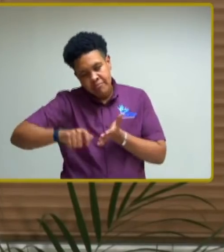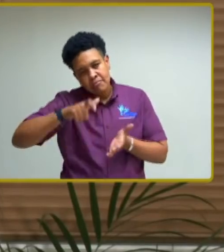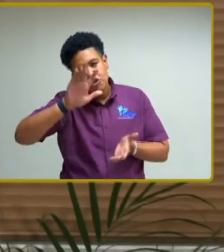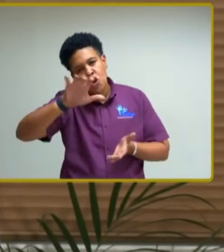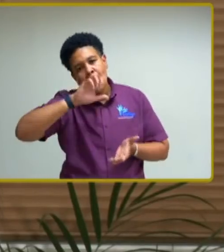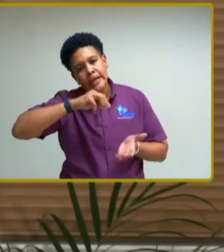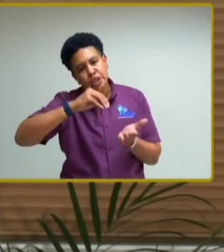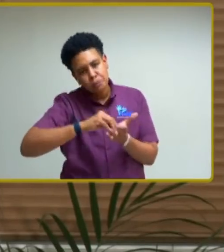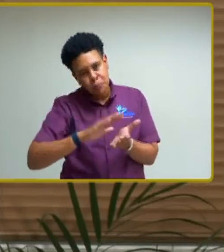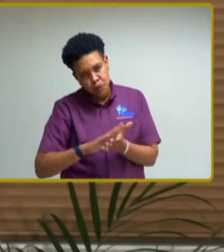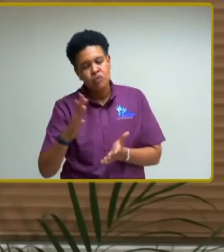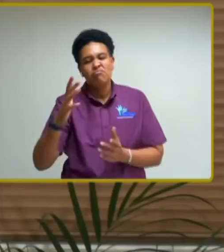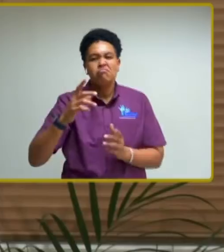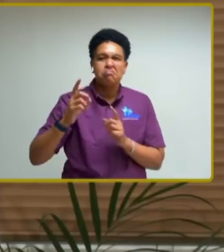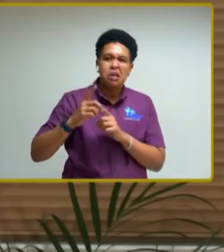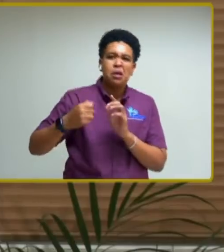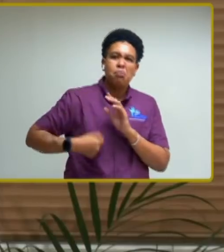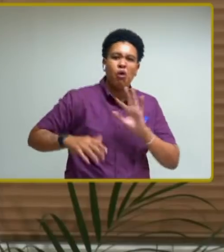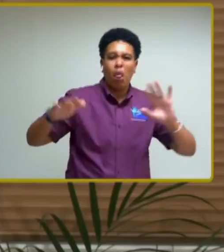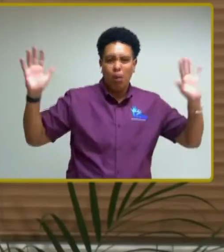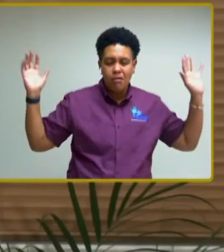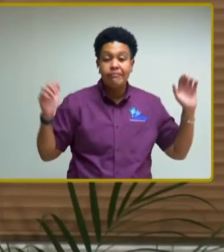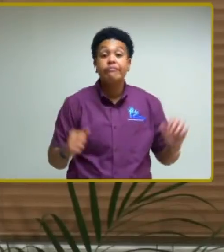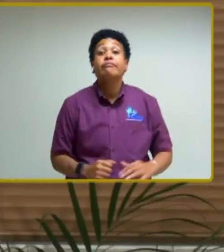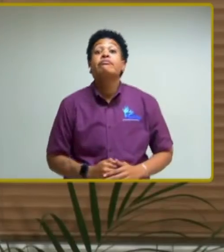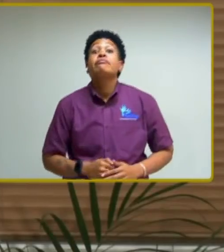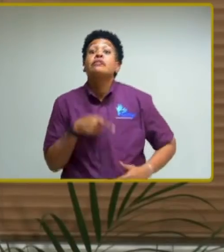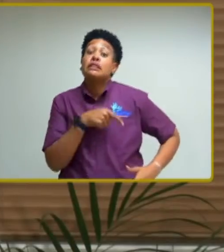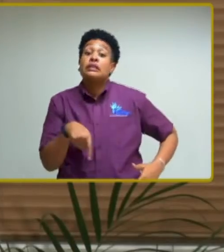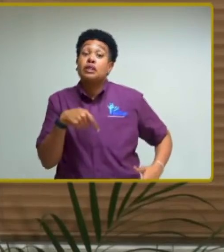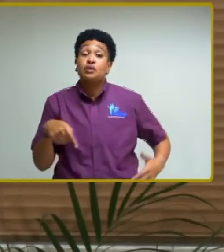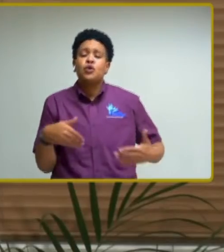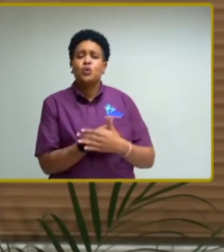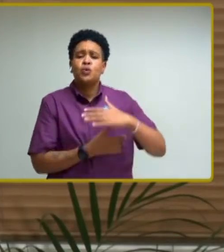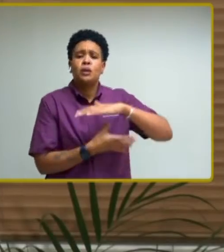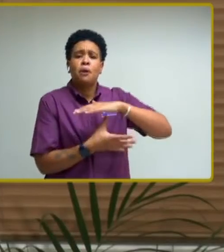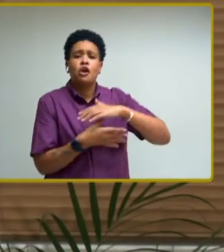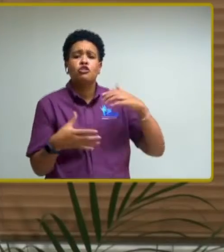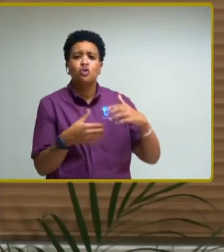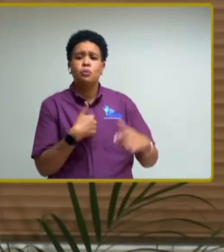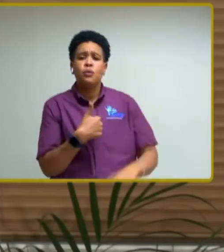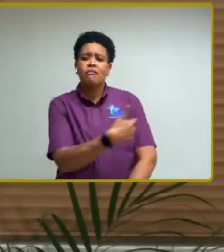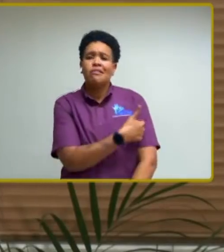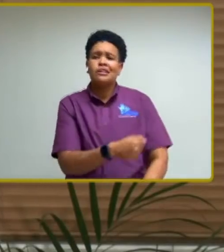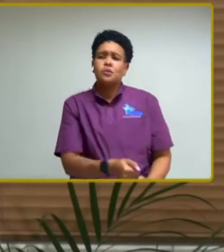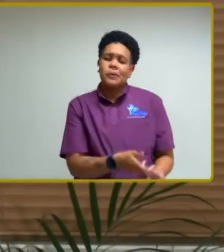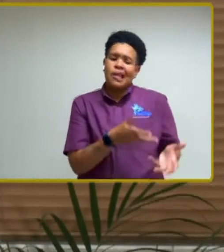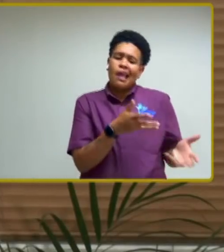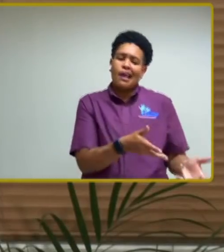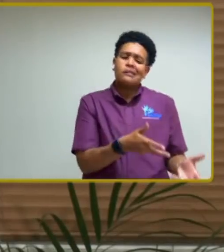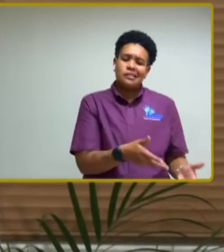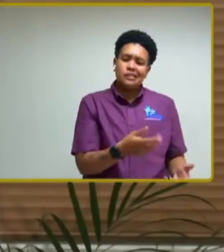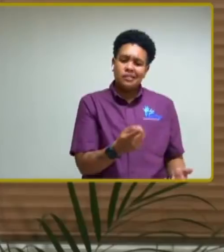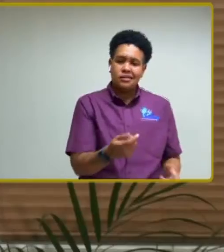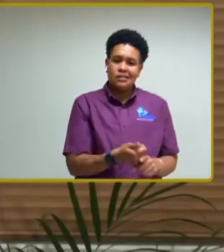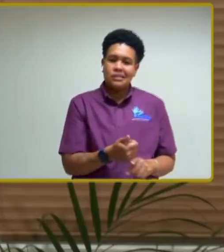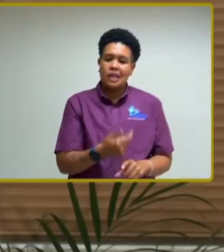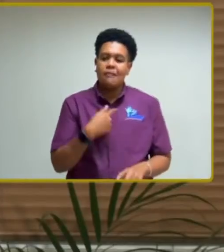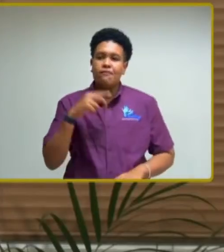as we have been doing, new priority groups that will be vaccinated along with the existing ones. Now let's turn to